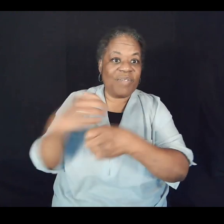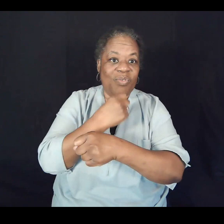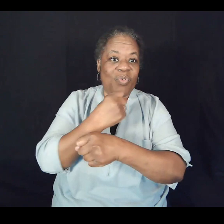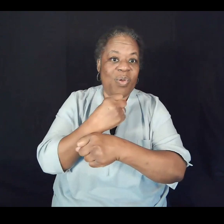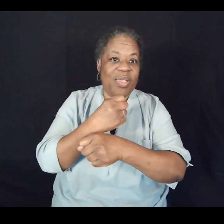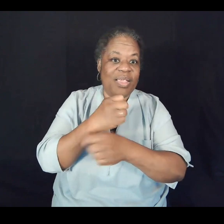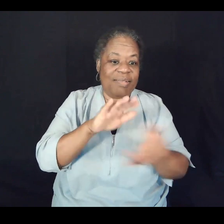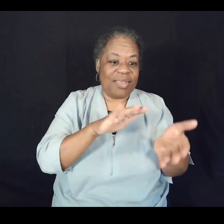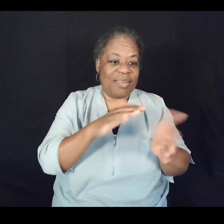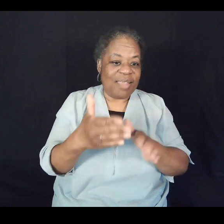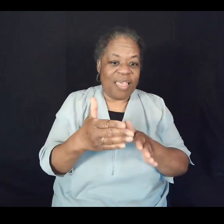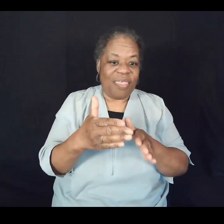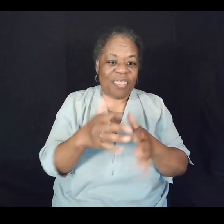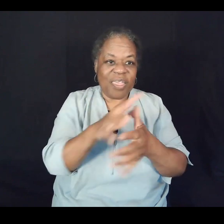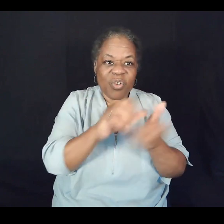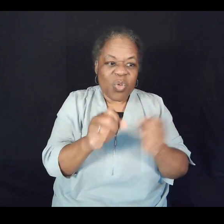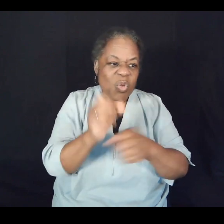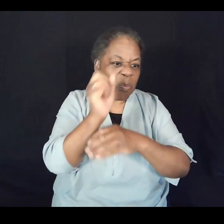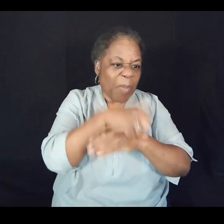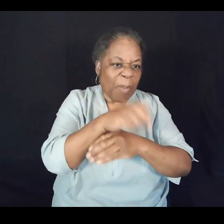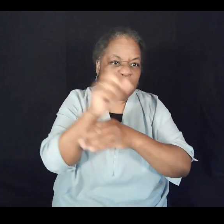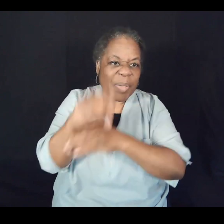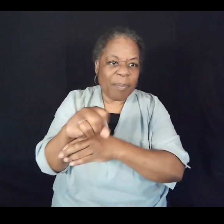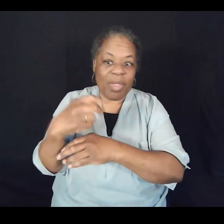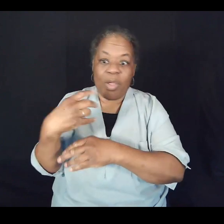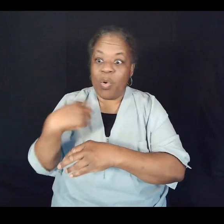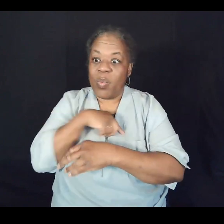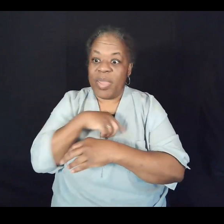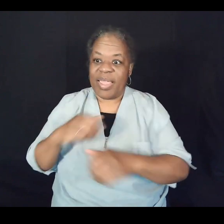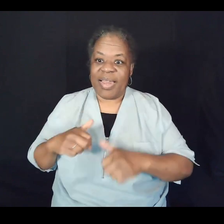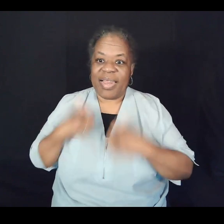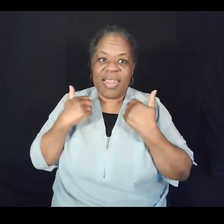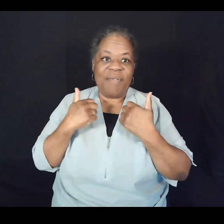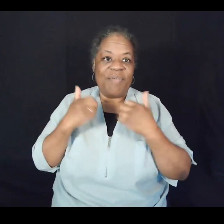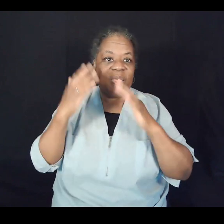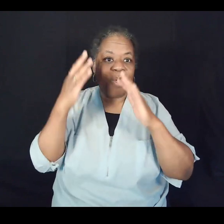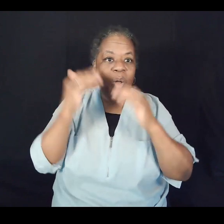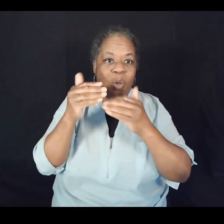doom, we can live in the hope of divine deliverance.